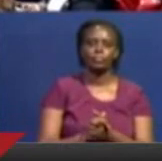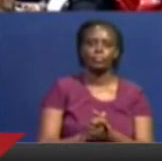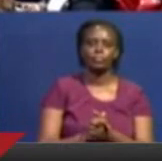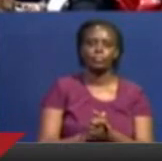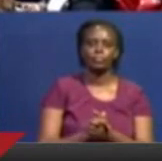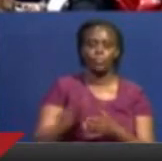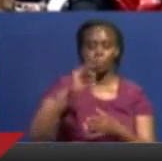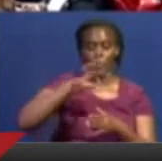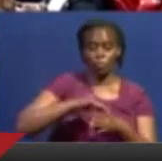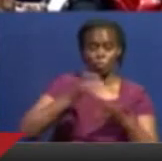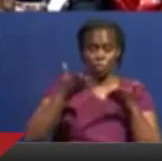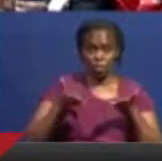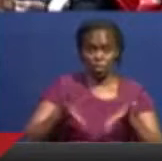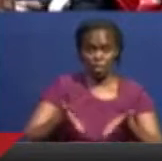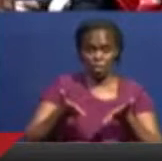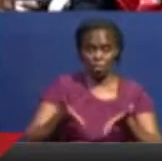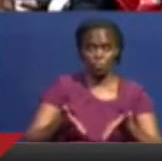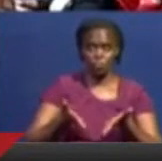Vote now.